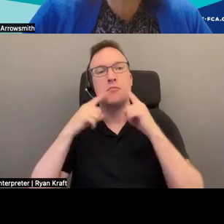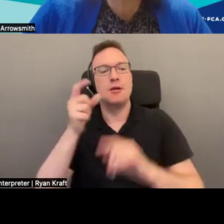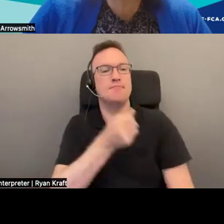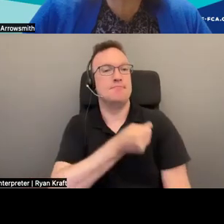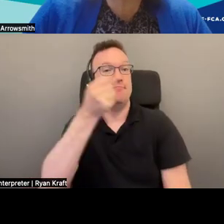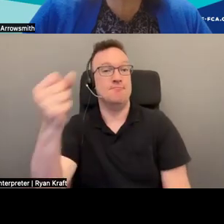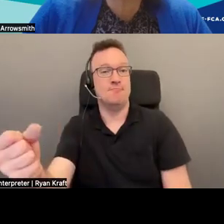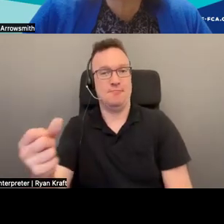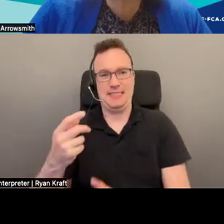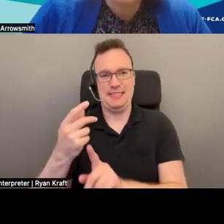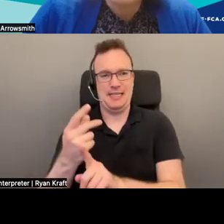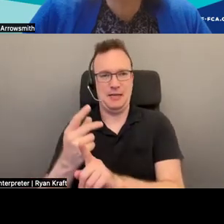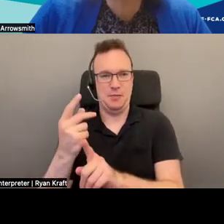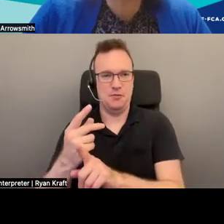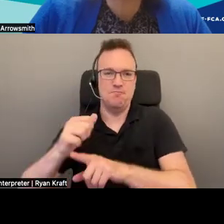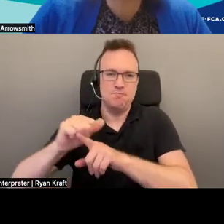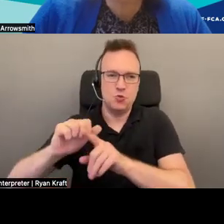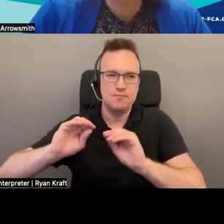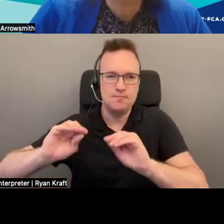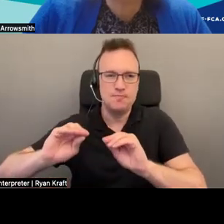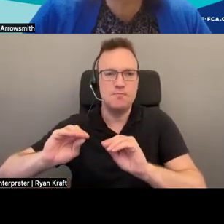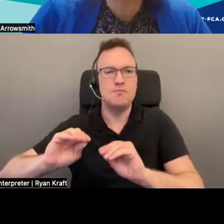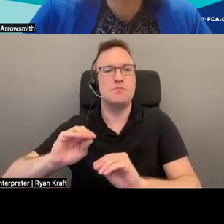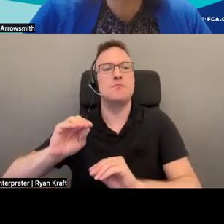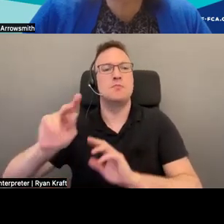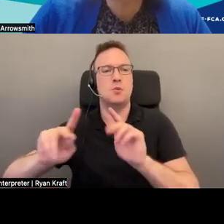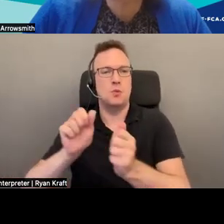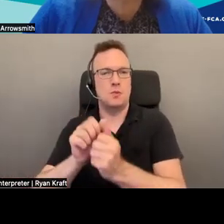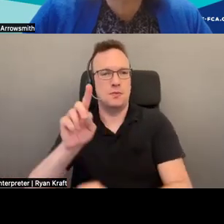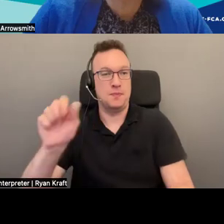successfully hire, train, and retain persons with disabilities.